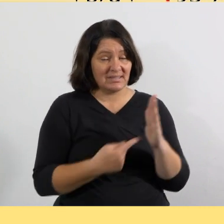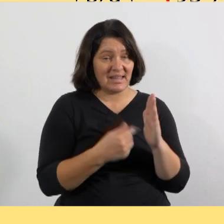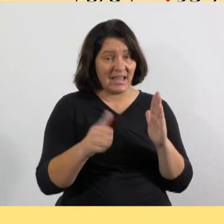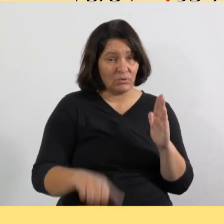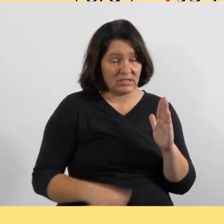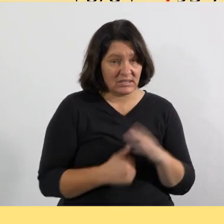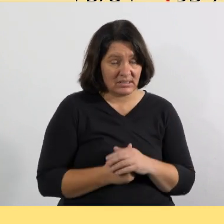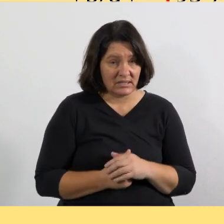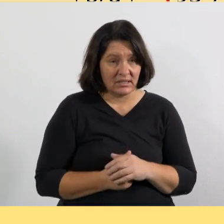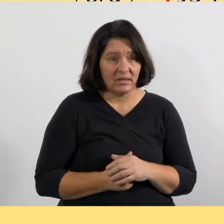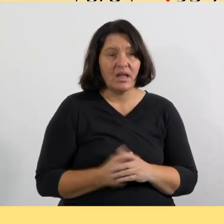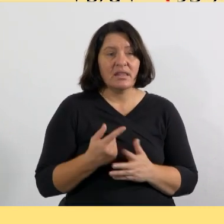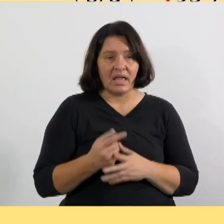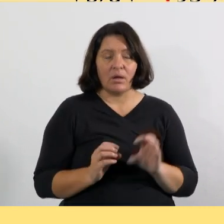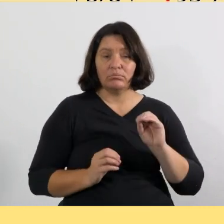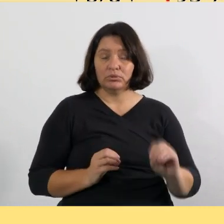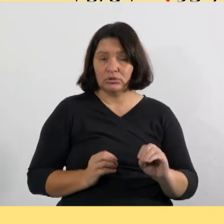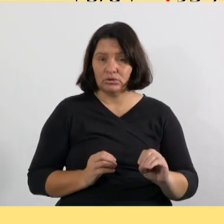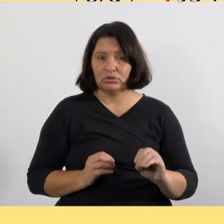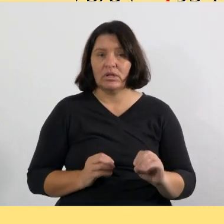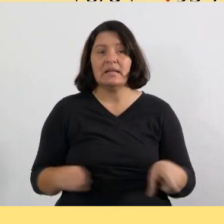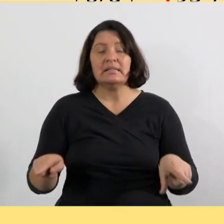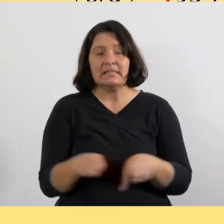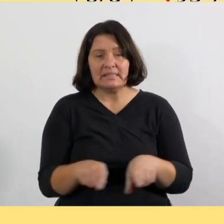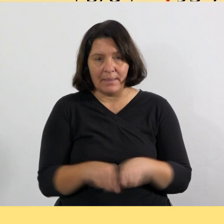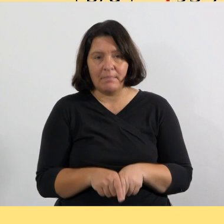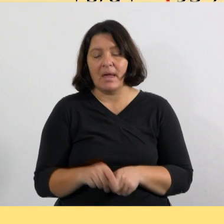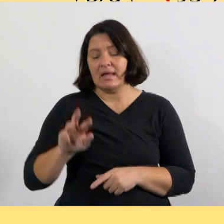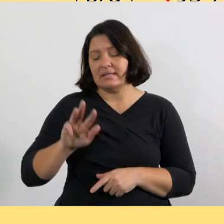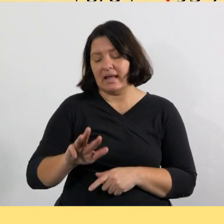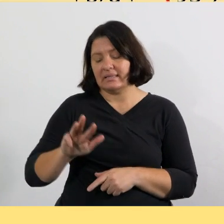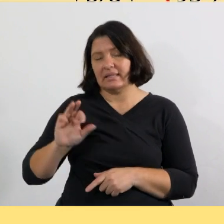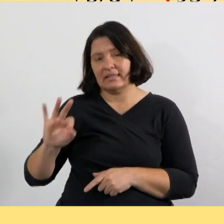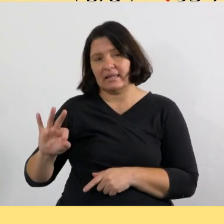to the balance sheet account section, and we will bring the very same